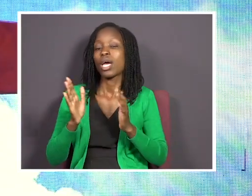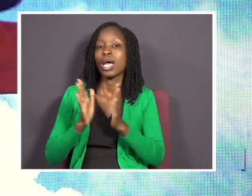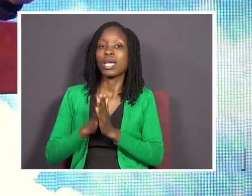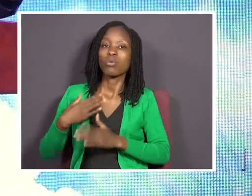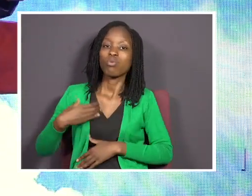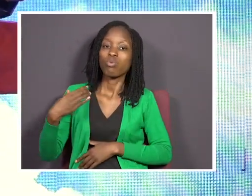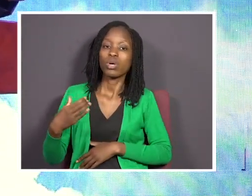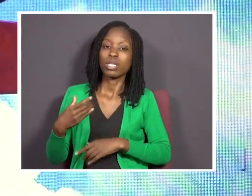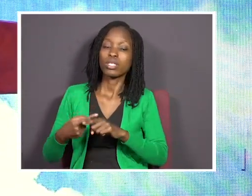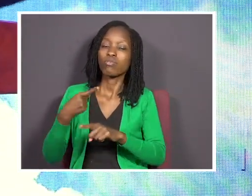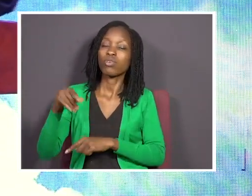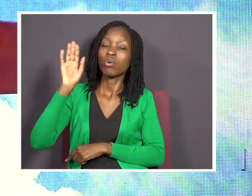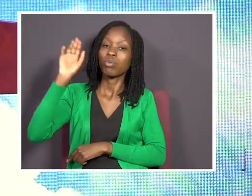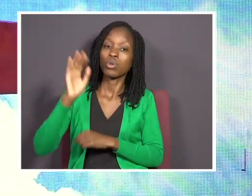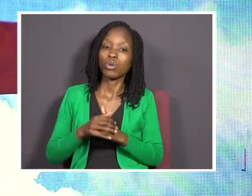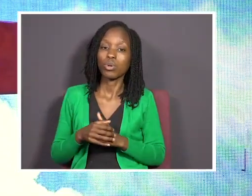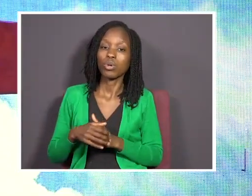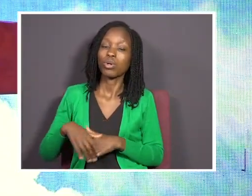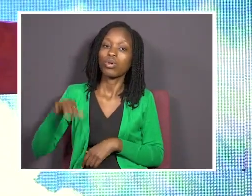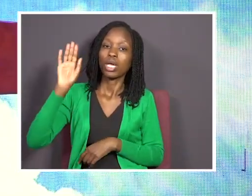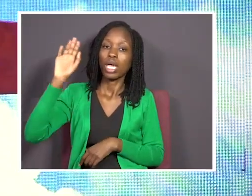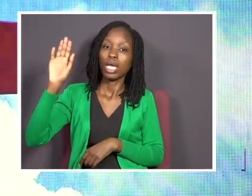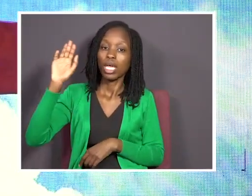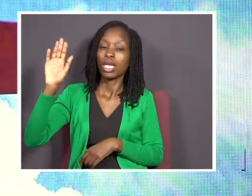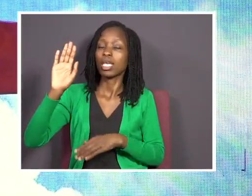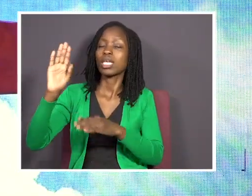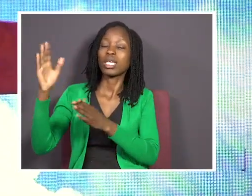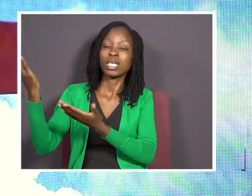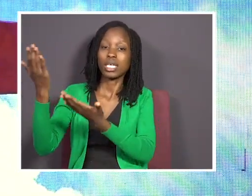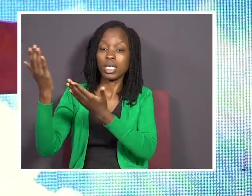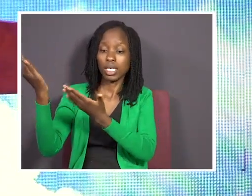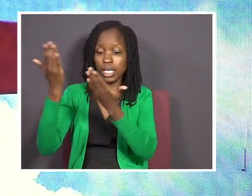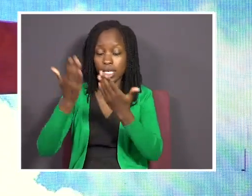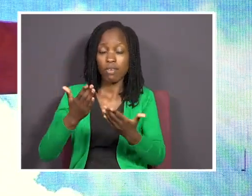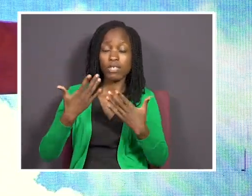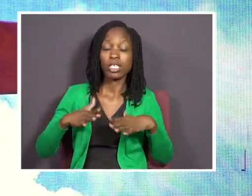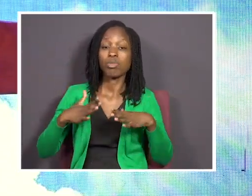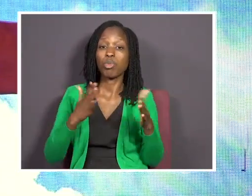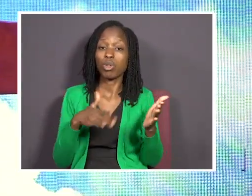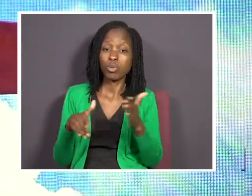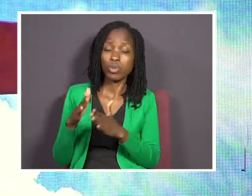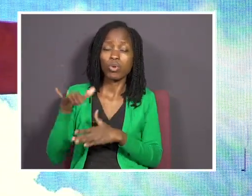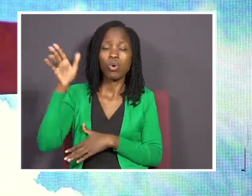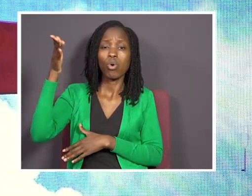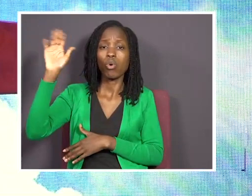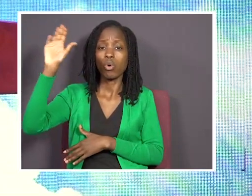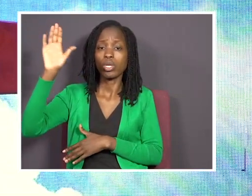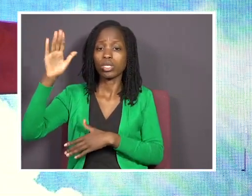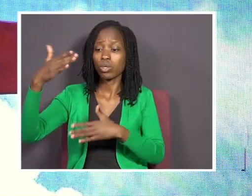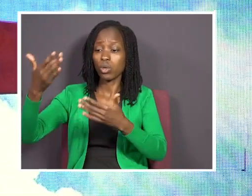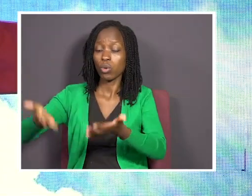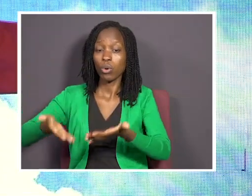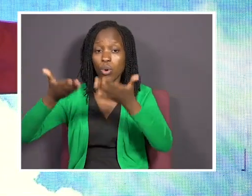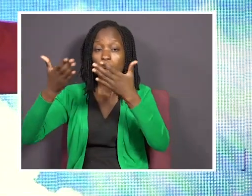and wealth come from him. He is the one who gives people opportunities. He's the one who